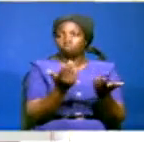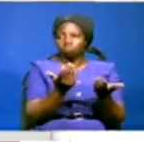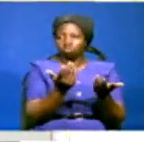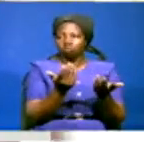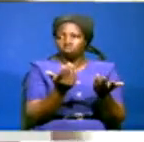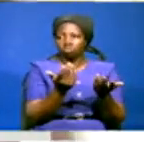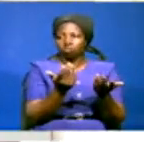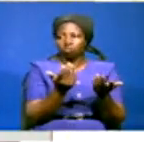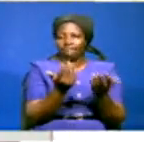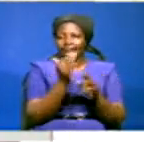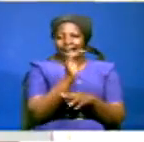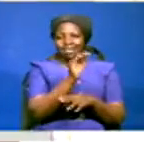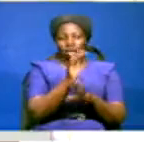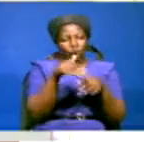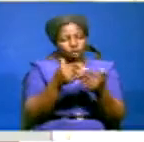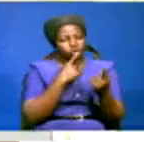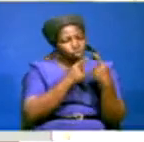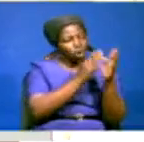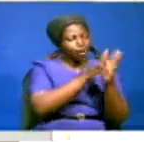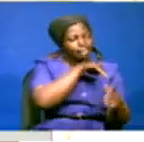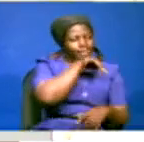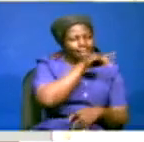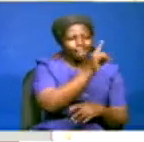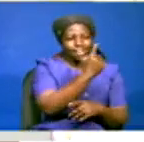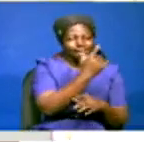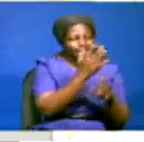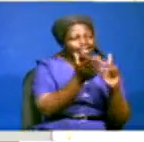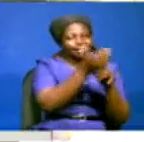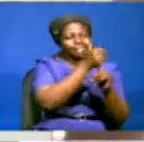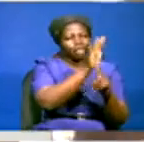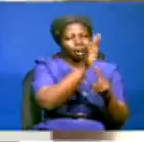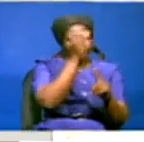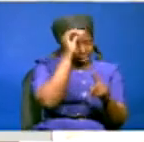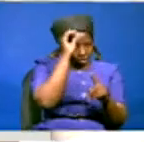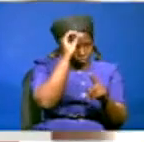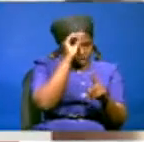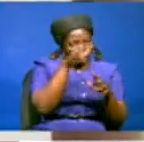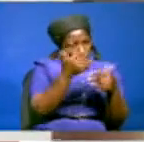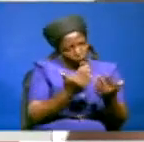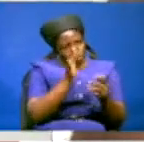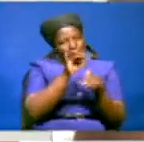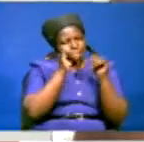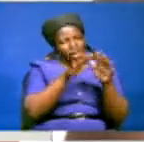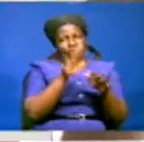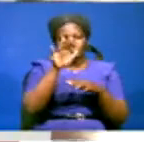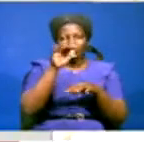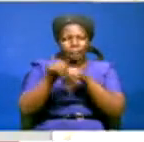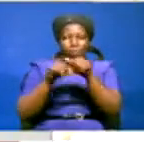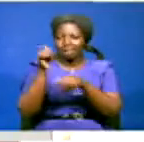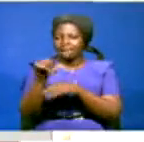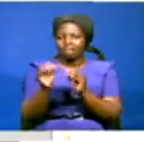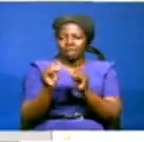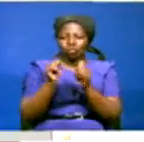not permission but talking to Jacom first and getting his blessing on any meeting that has to take place between the